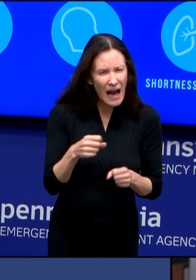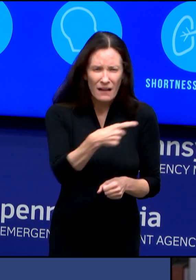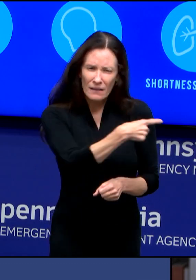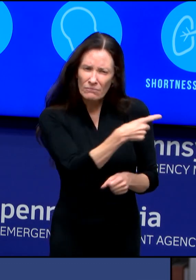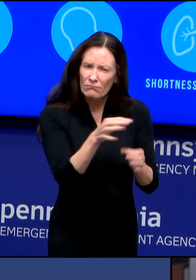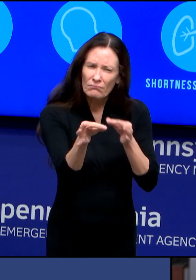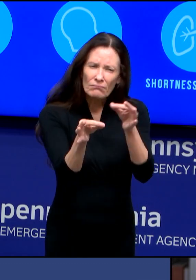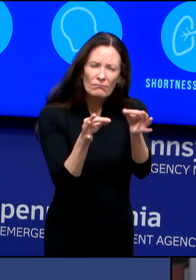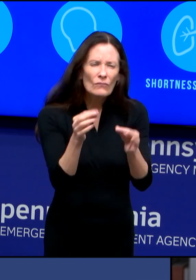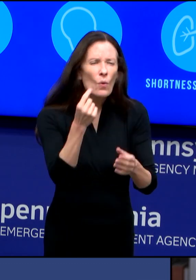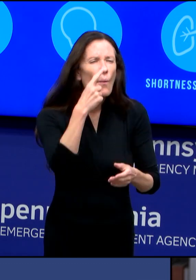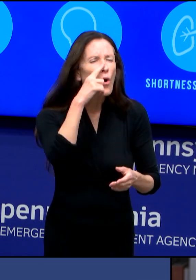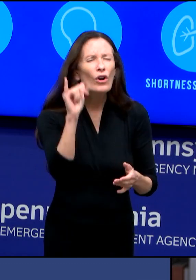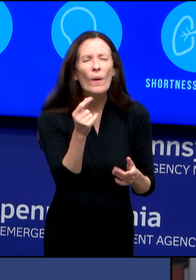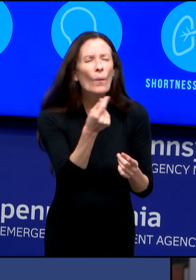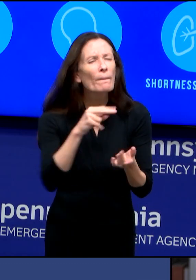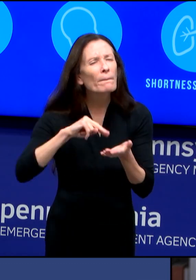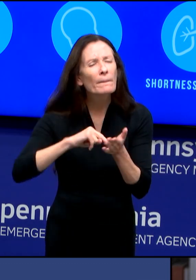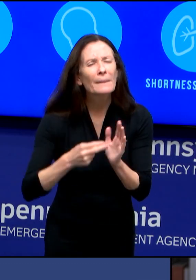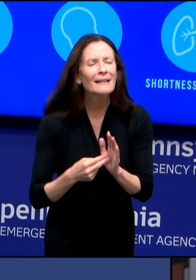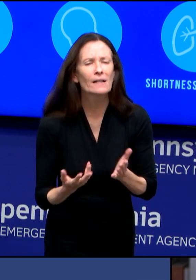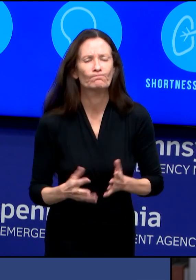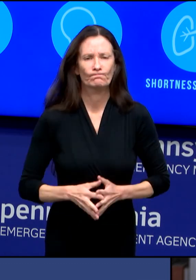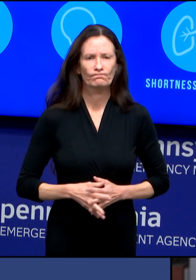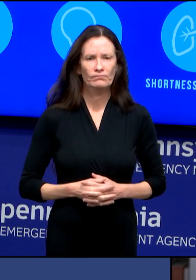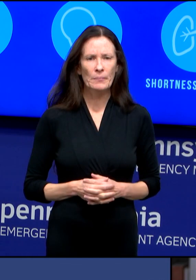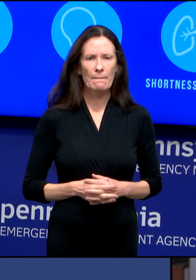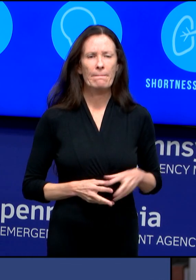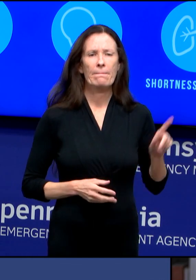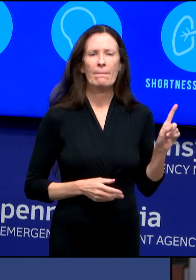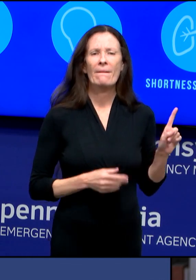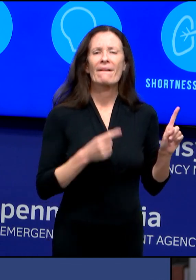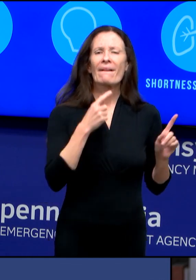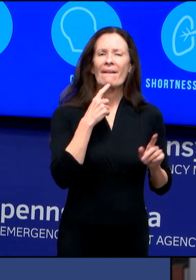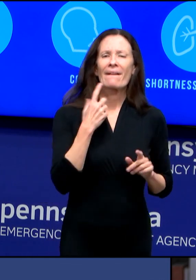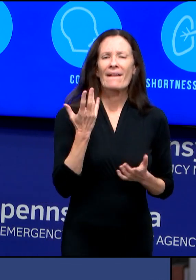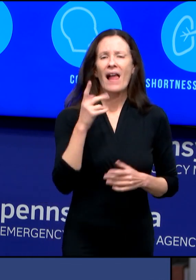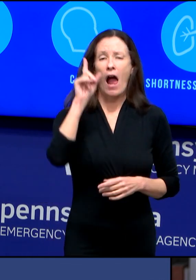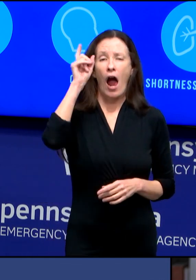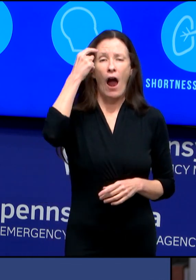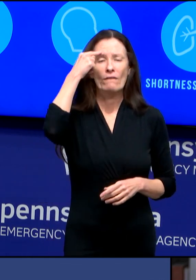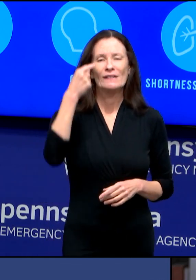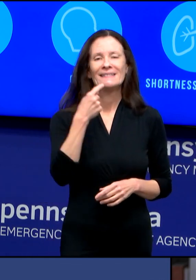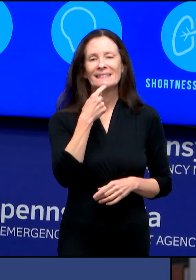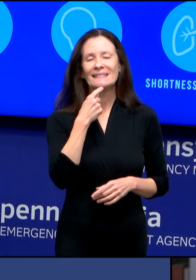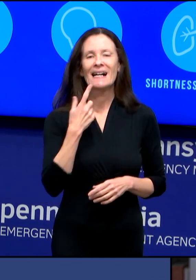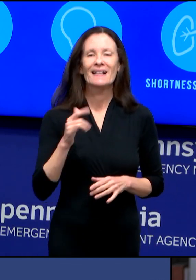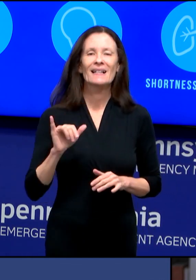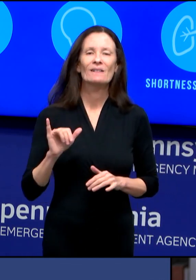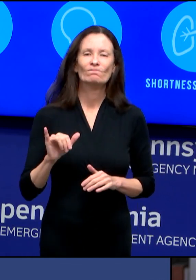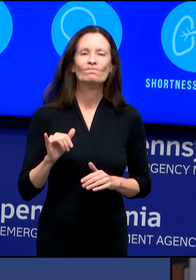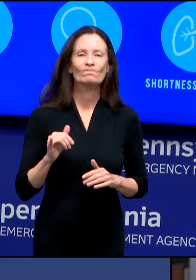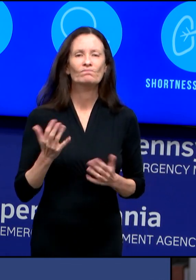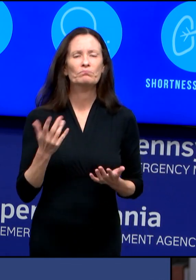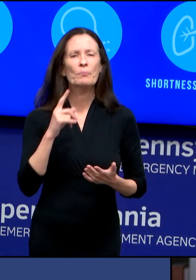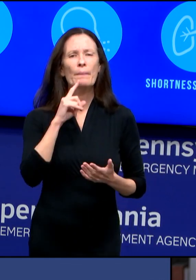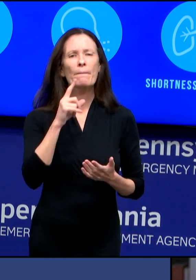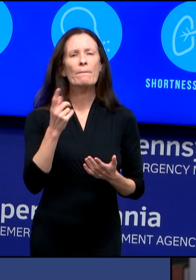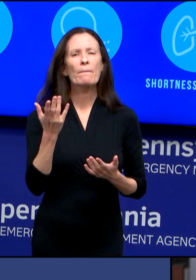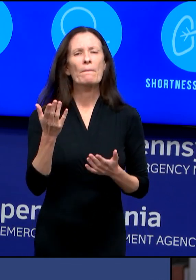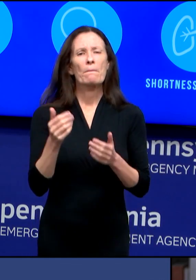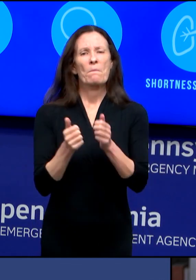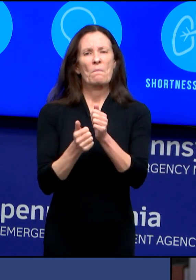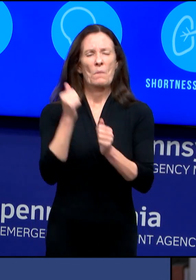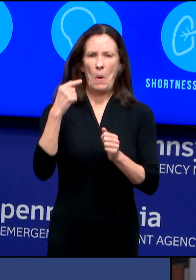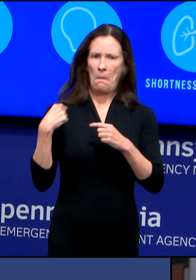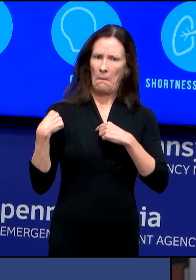Yeah, the idea is that, and I think for the most part, businesses and I believe people in